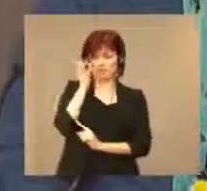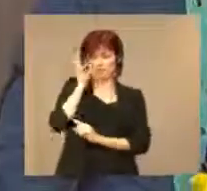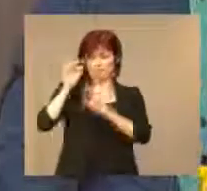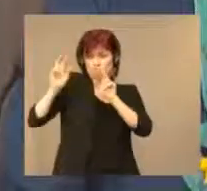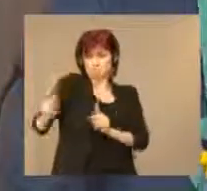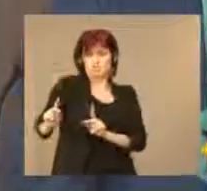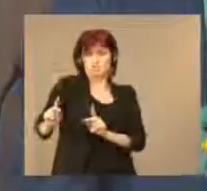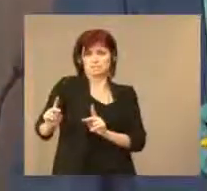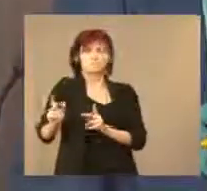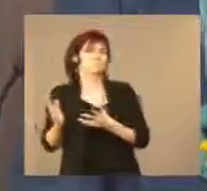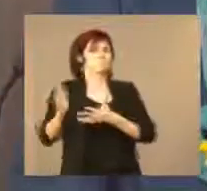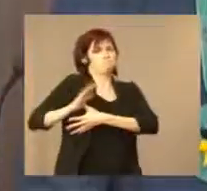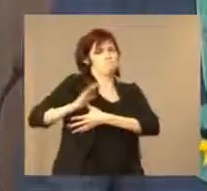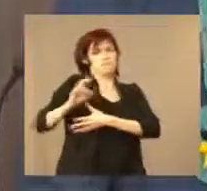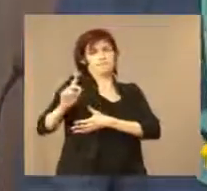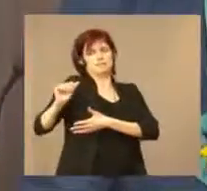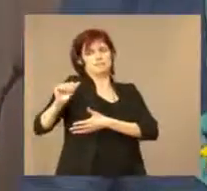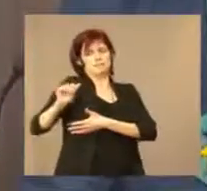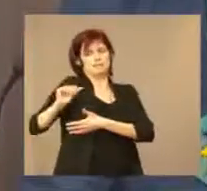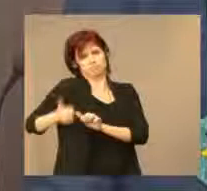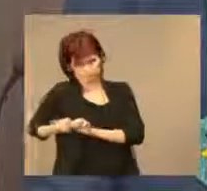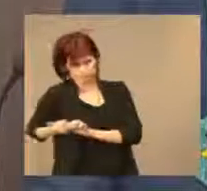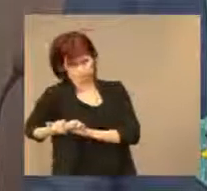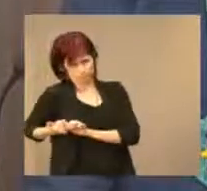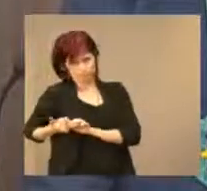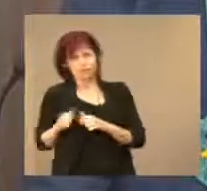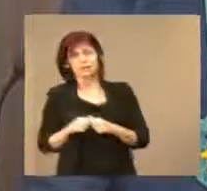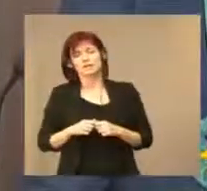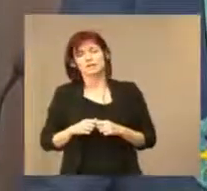be secondary. Your disability should not be what